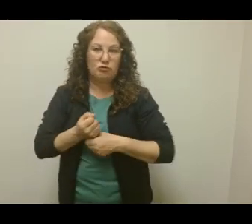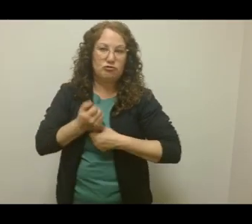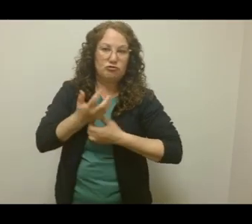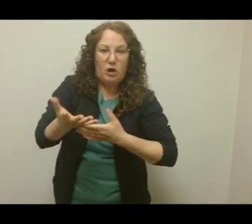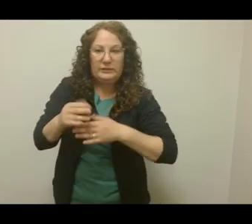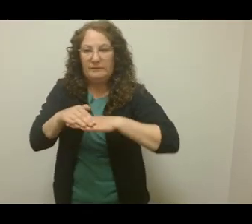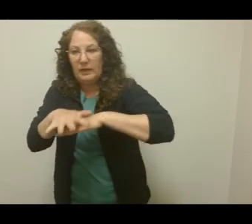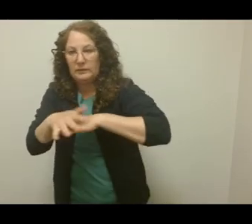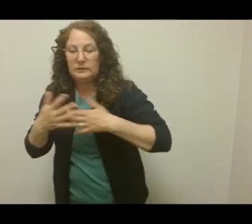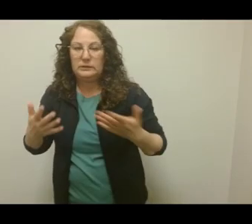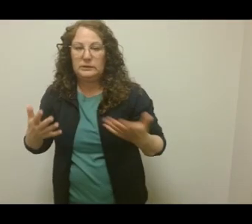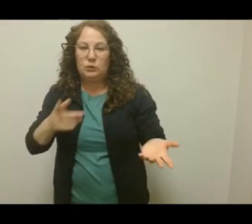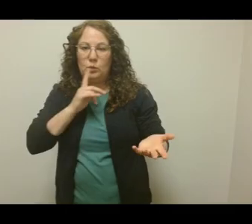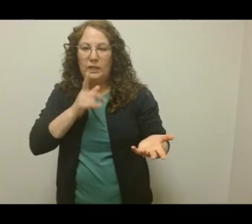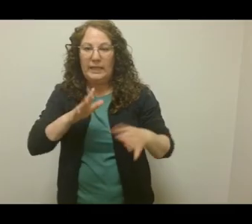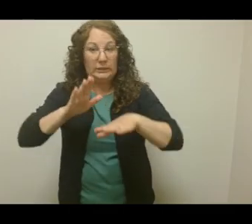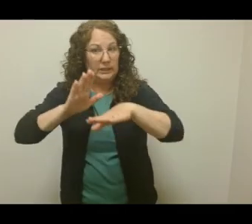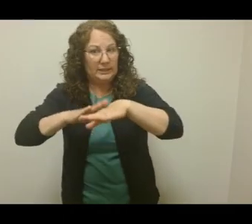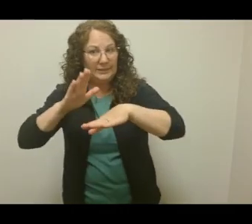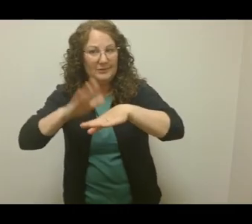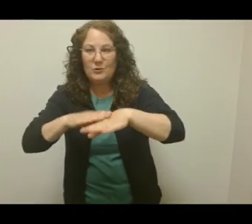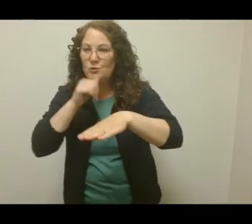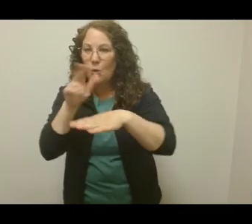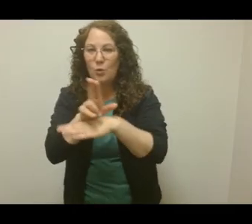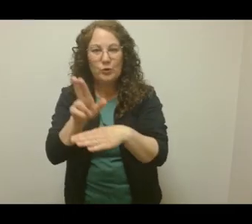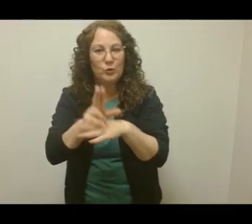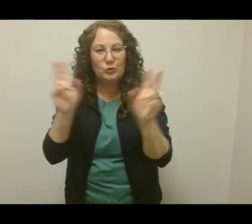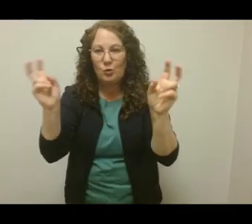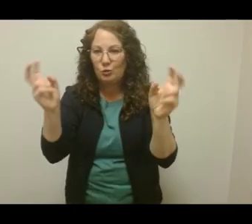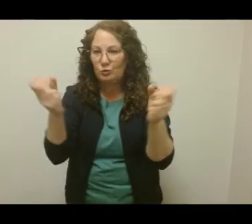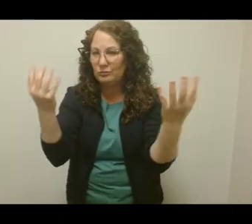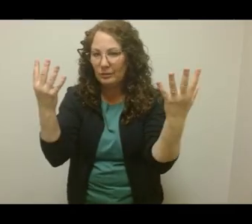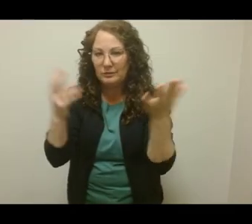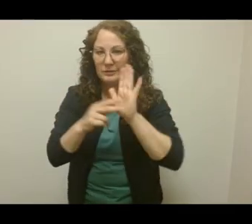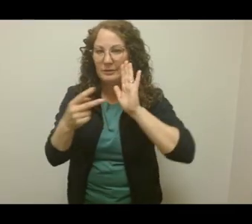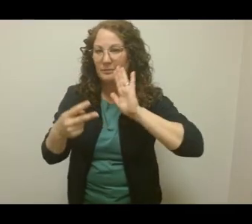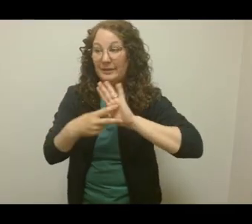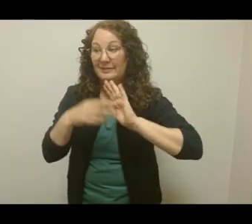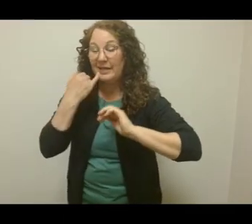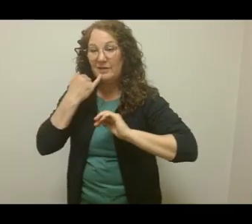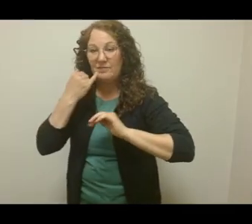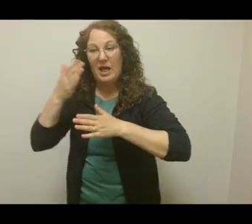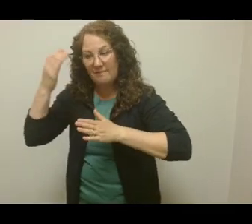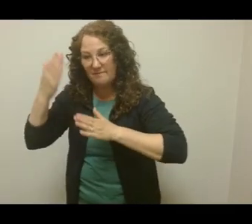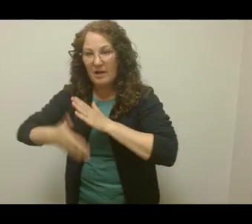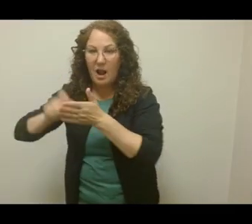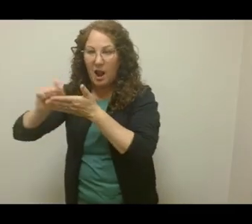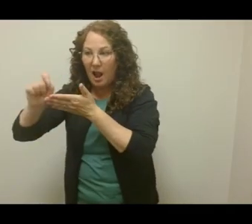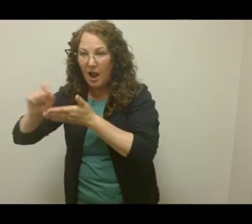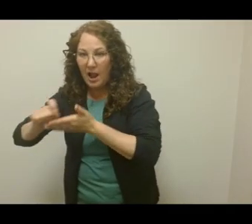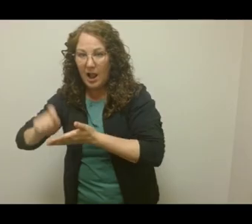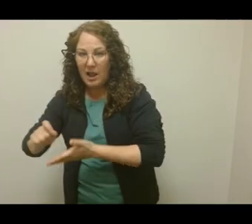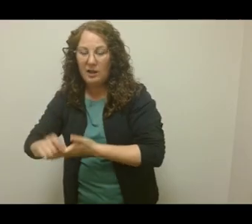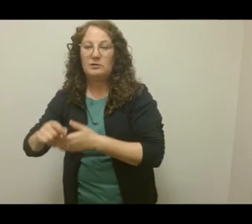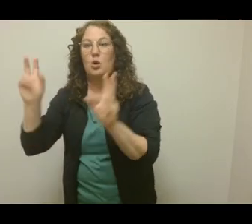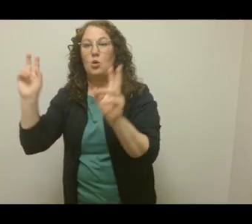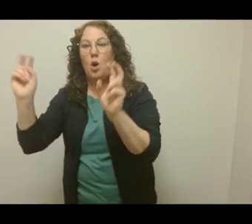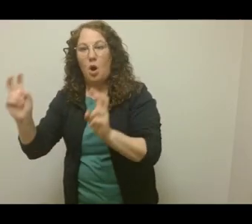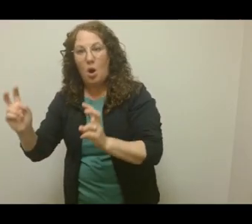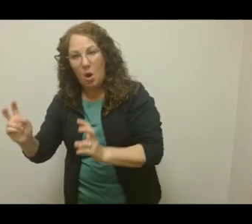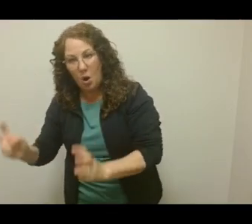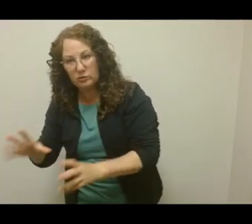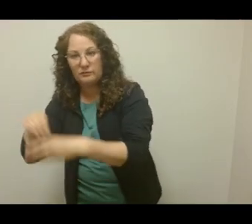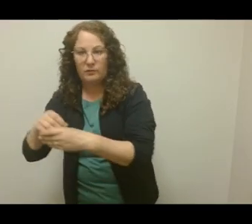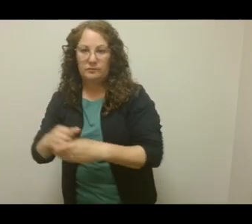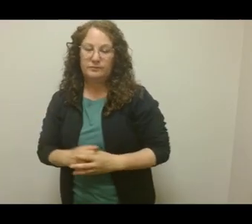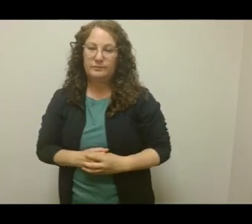that it's almost a caution against using quotes so that when you write a paper, you don't include tons and tons of quotes. That's